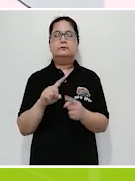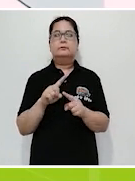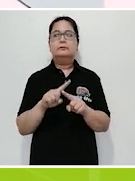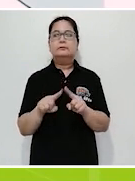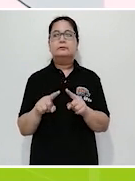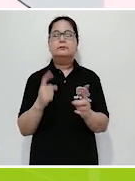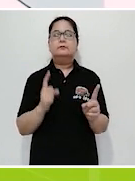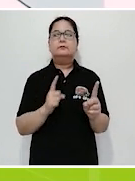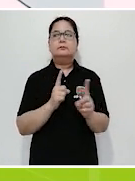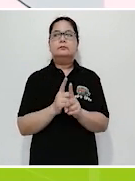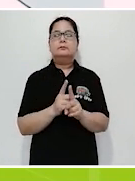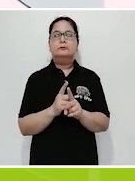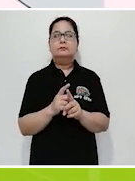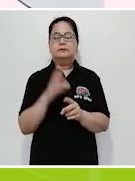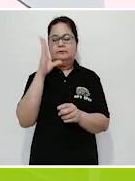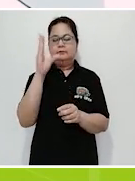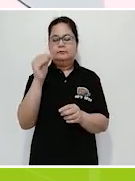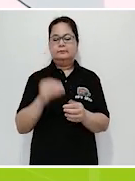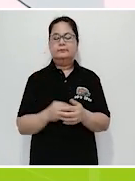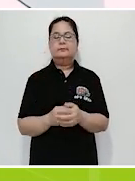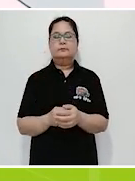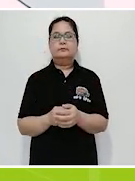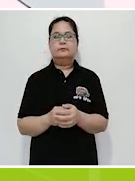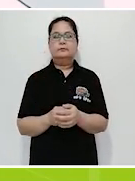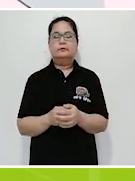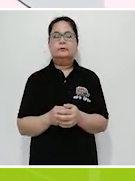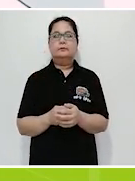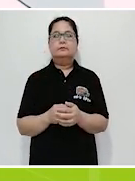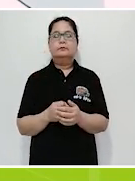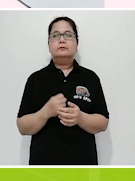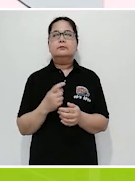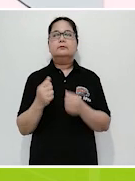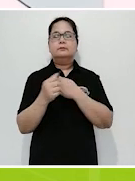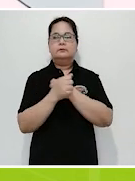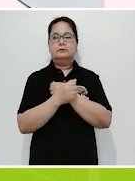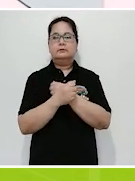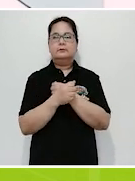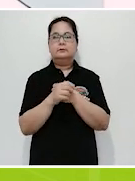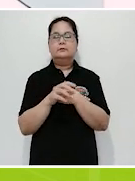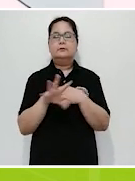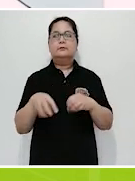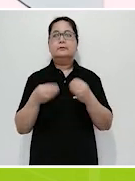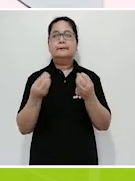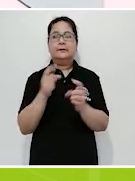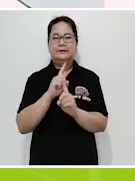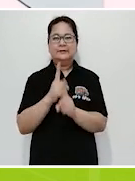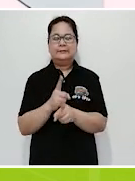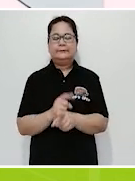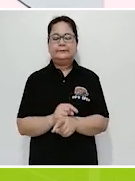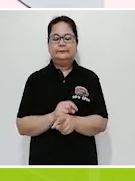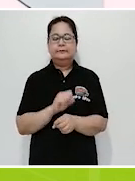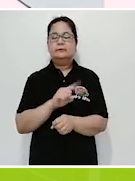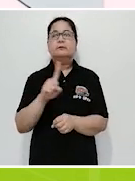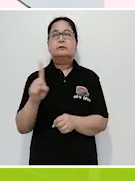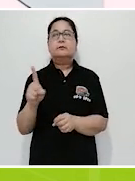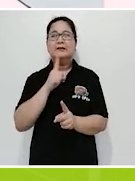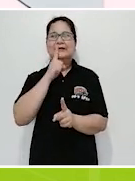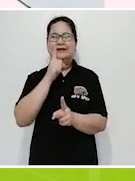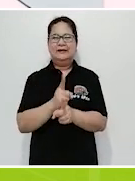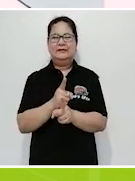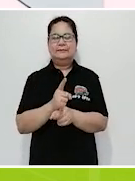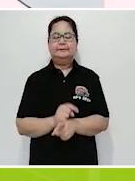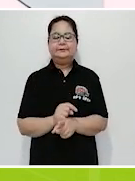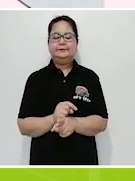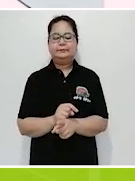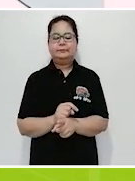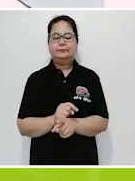but not hitting Zorig. I simply love how you gave your answers. All of them are